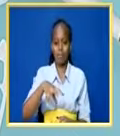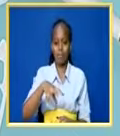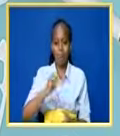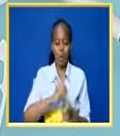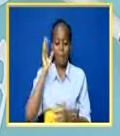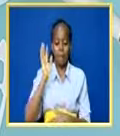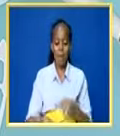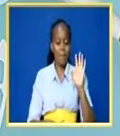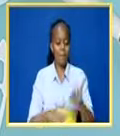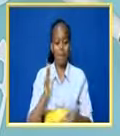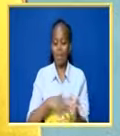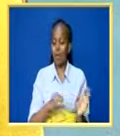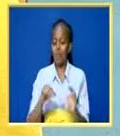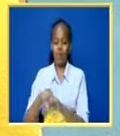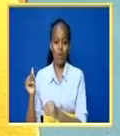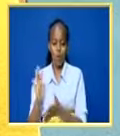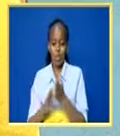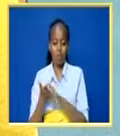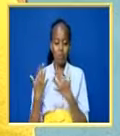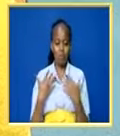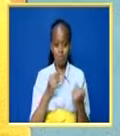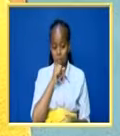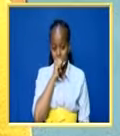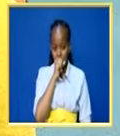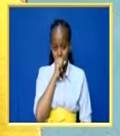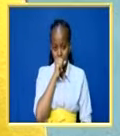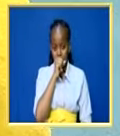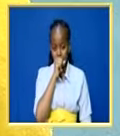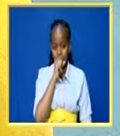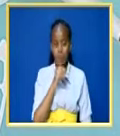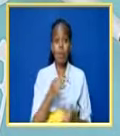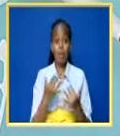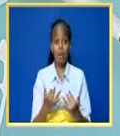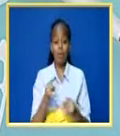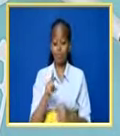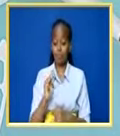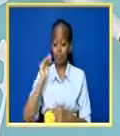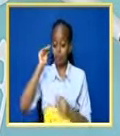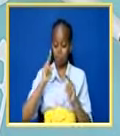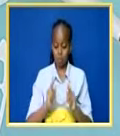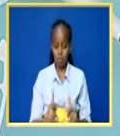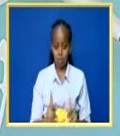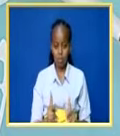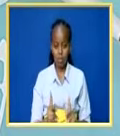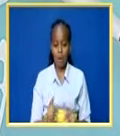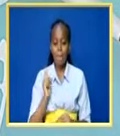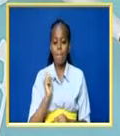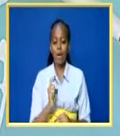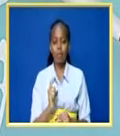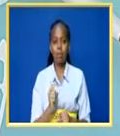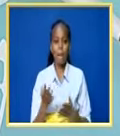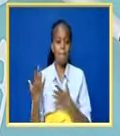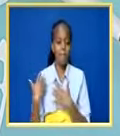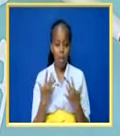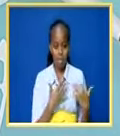the wall and move away. Yes, and get out with a towel like they've taken. So as an adolescent, you should take a